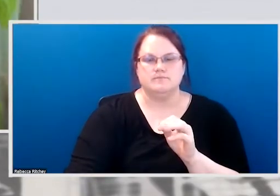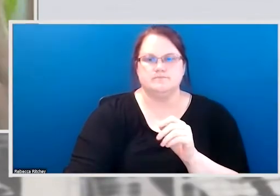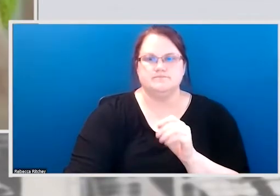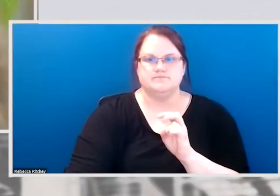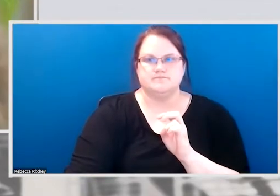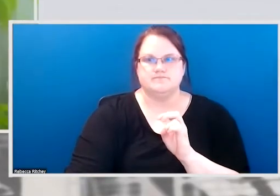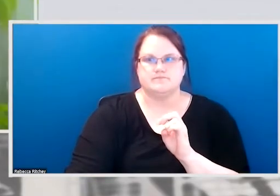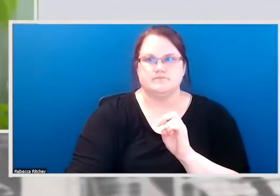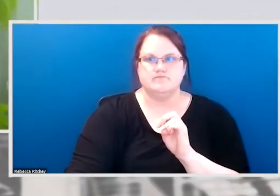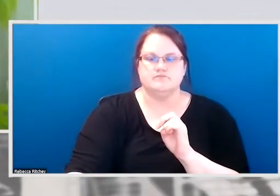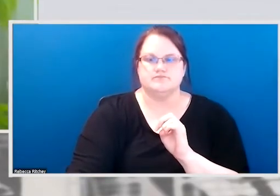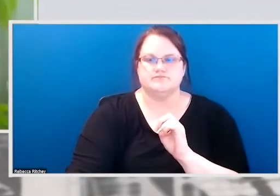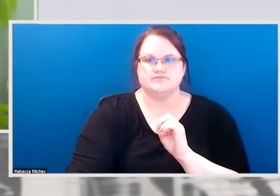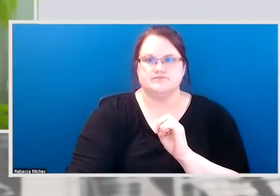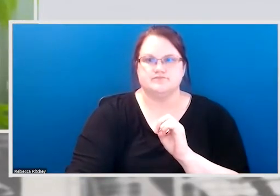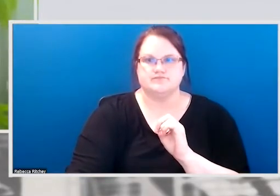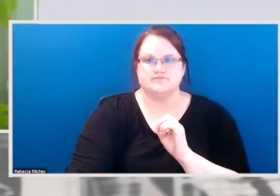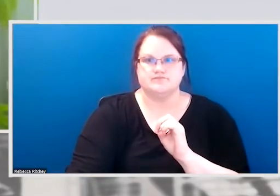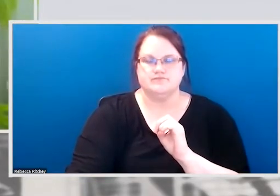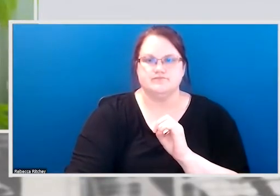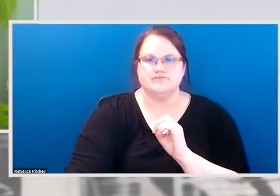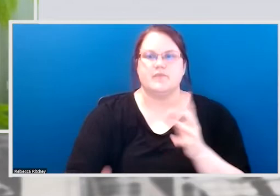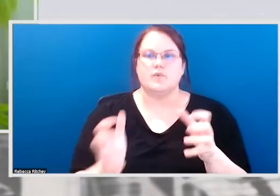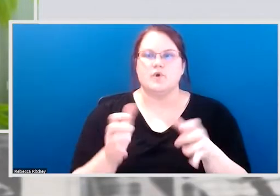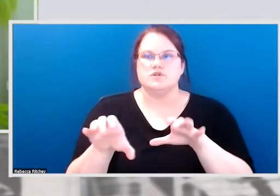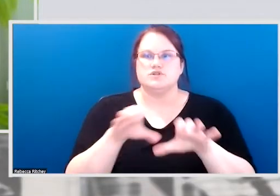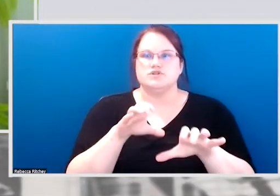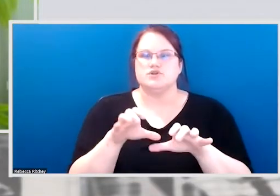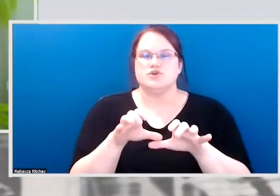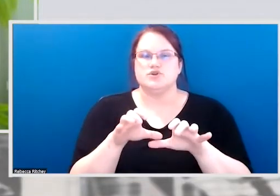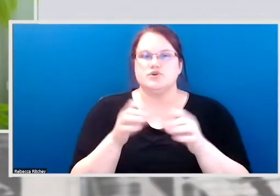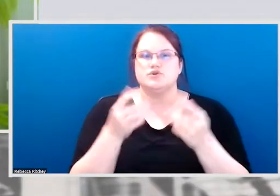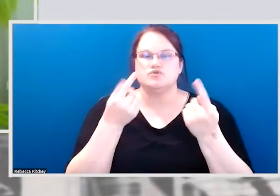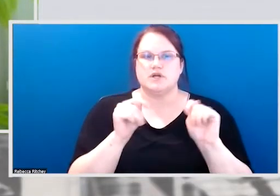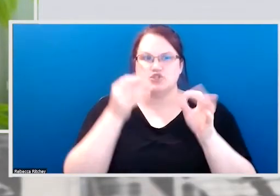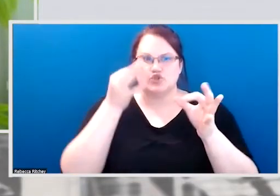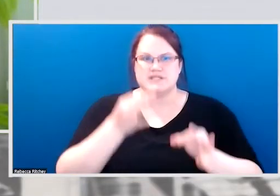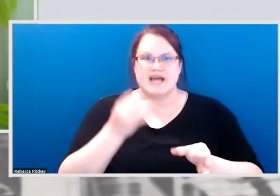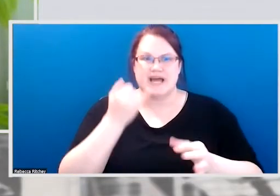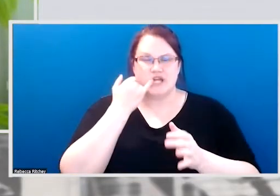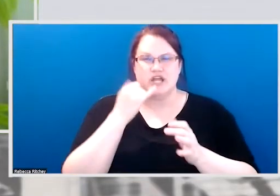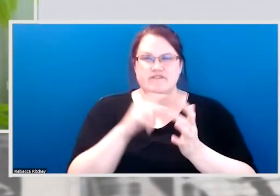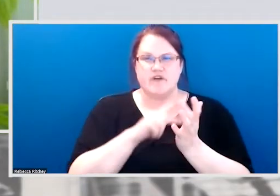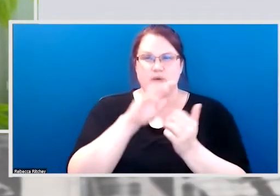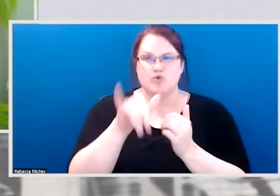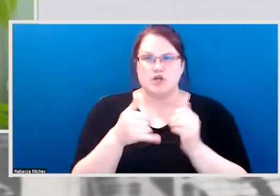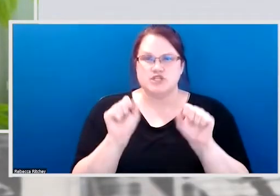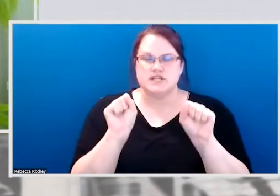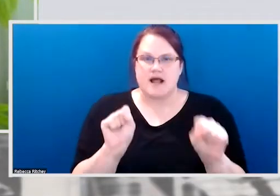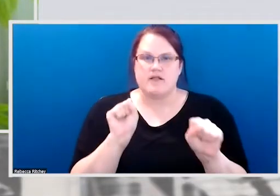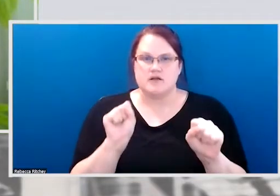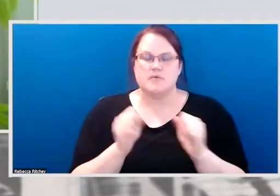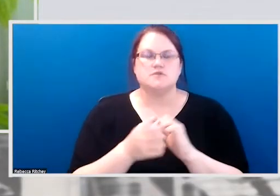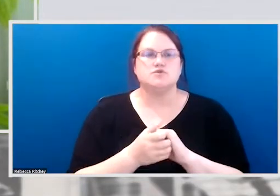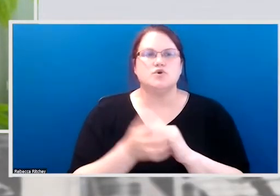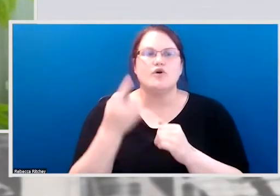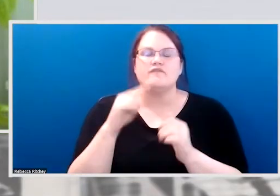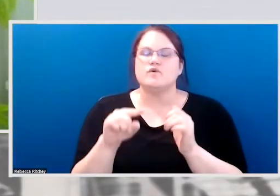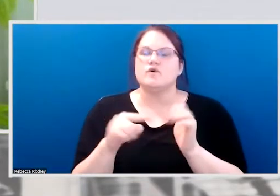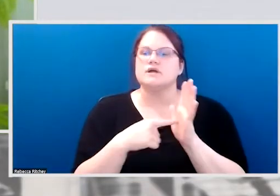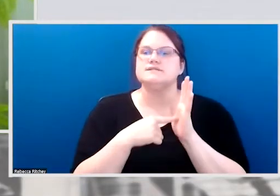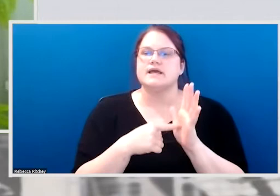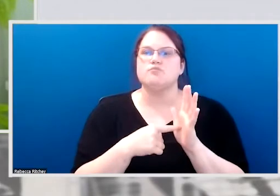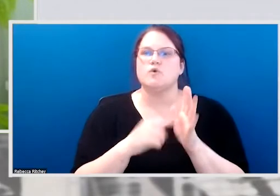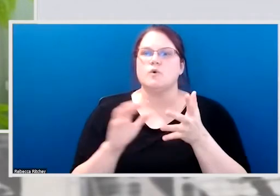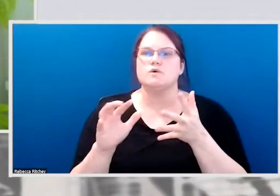project, Whitney's team is in charge of kind of determining if a project is eligible. So let's say it's a demolition.